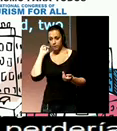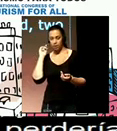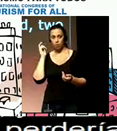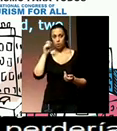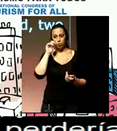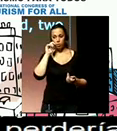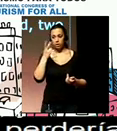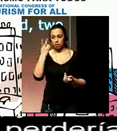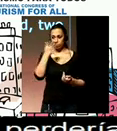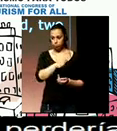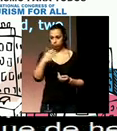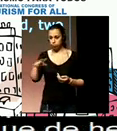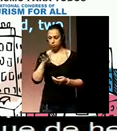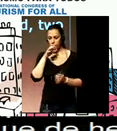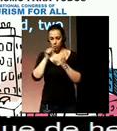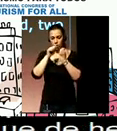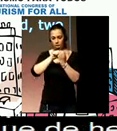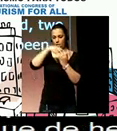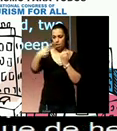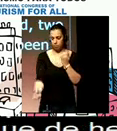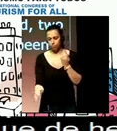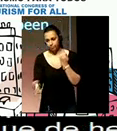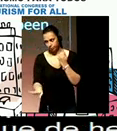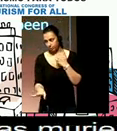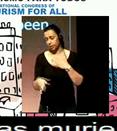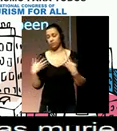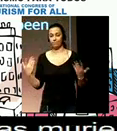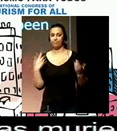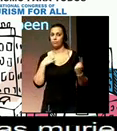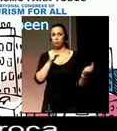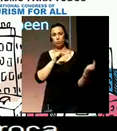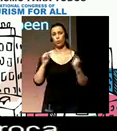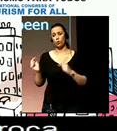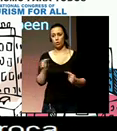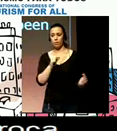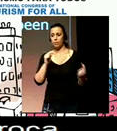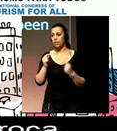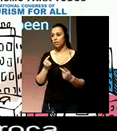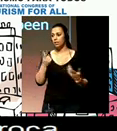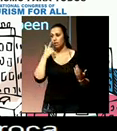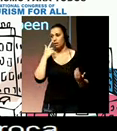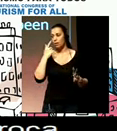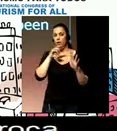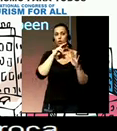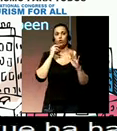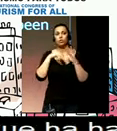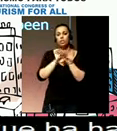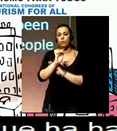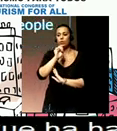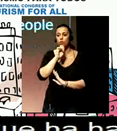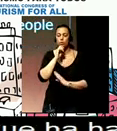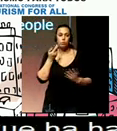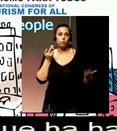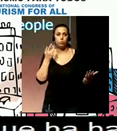discussion among conservationists and people concerned with this as to whether anybody should visit it. Should it be something that we should